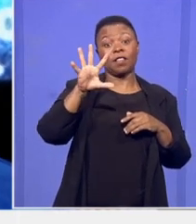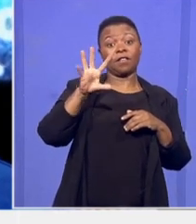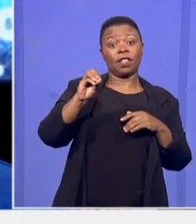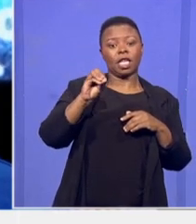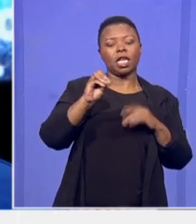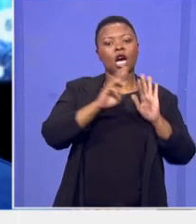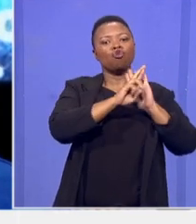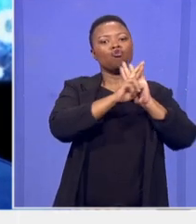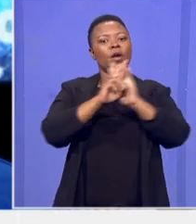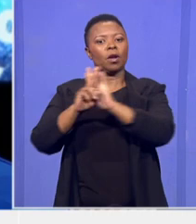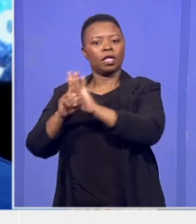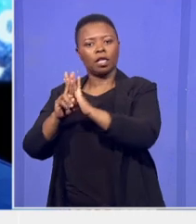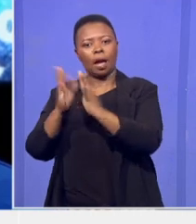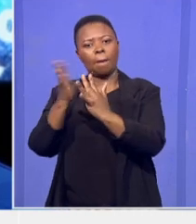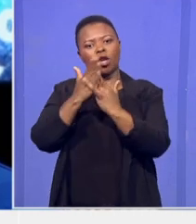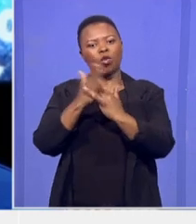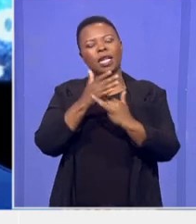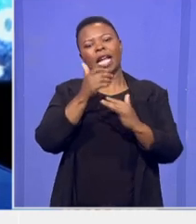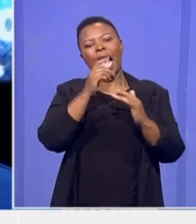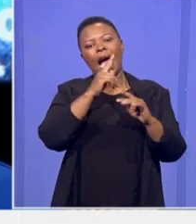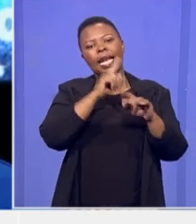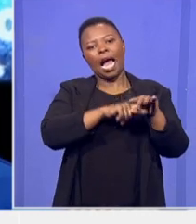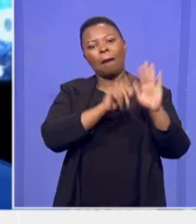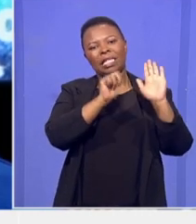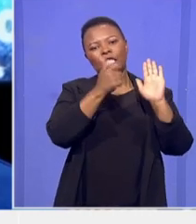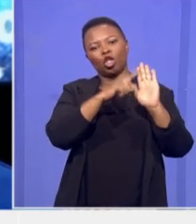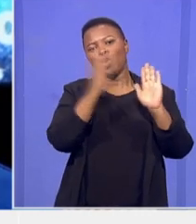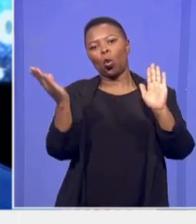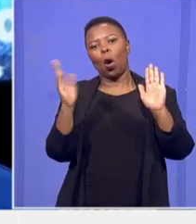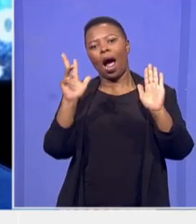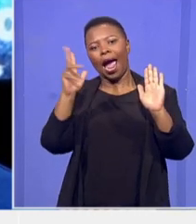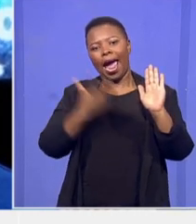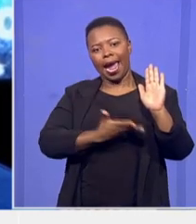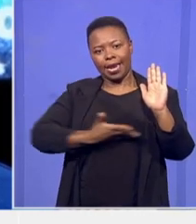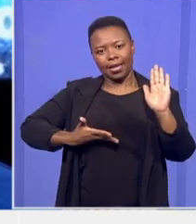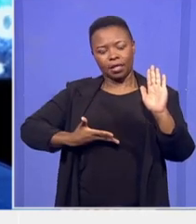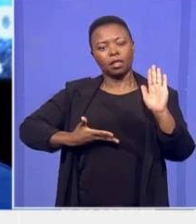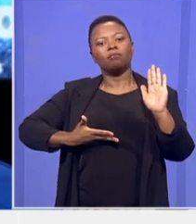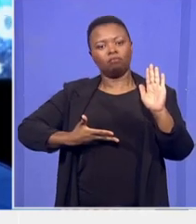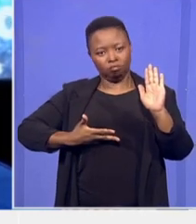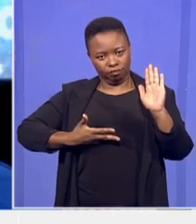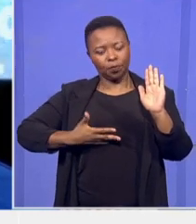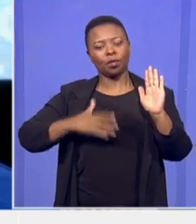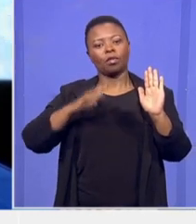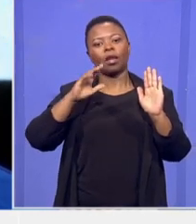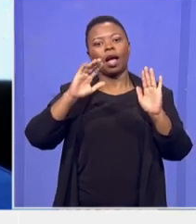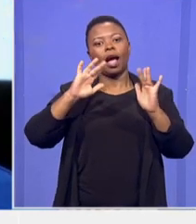between 6 and 8:30, I believe, this morning voted via the OPA